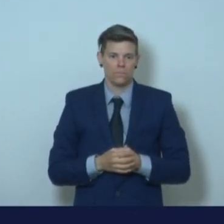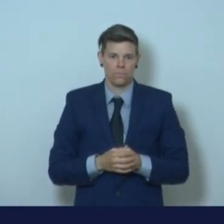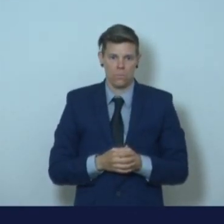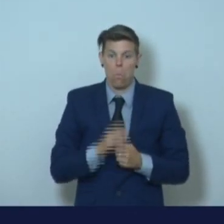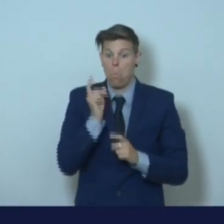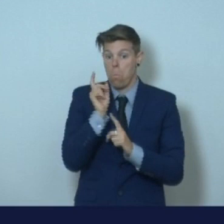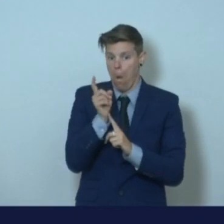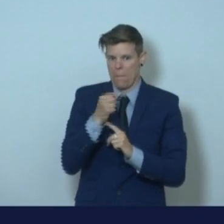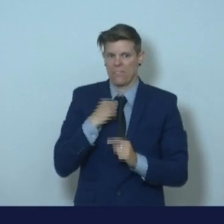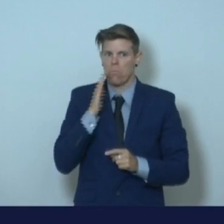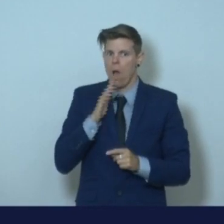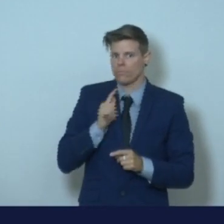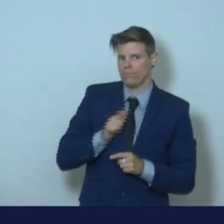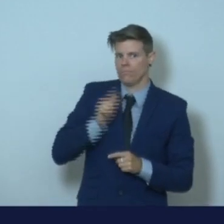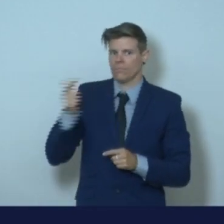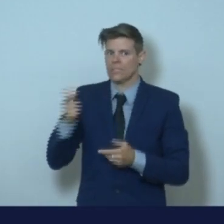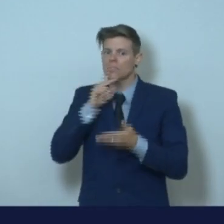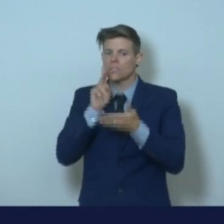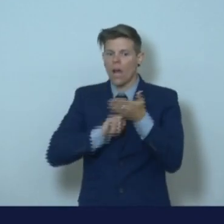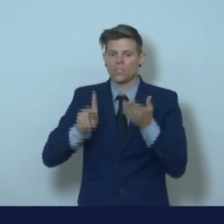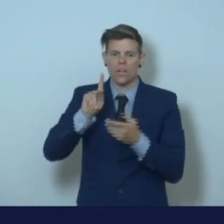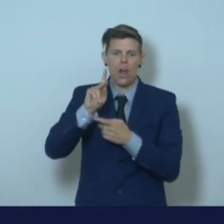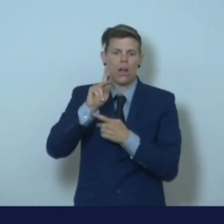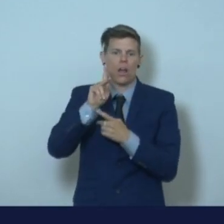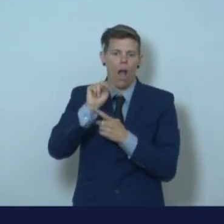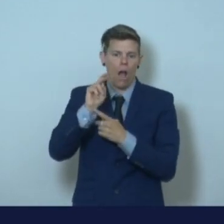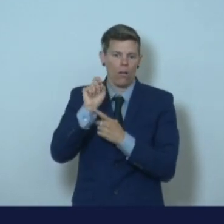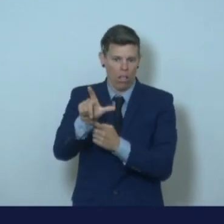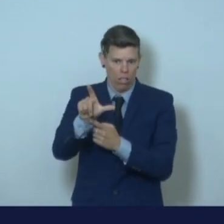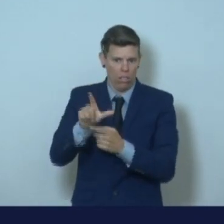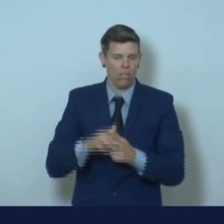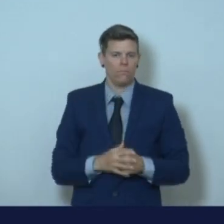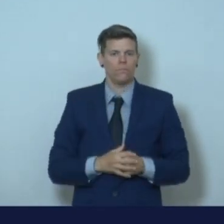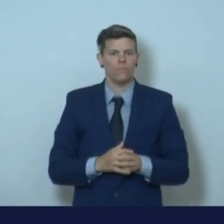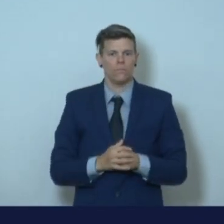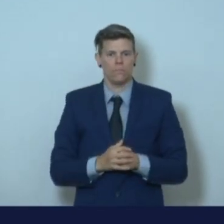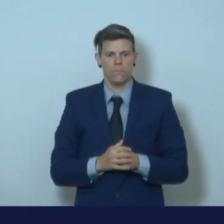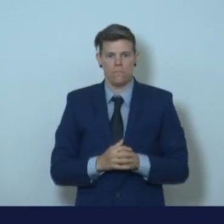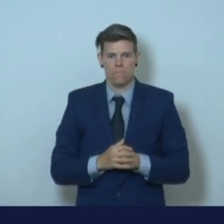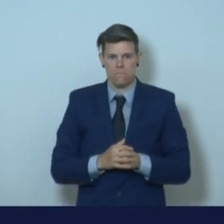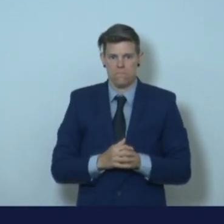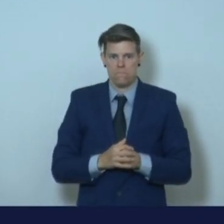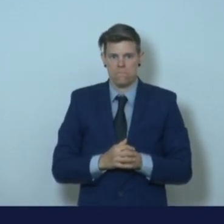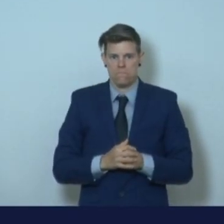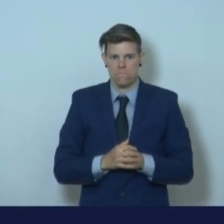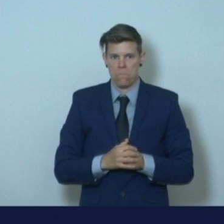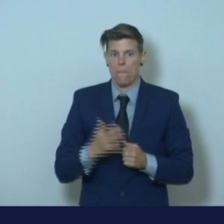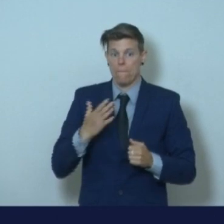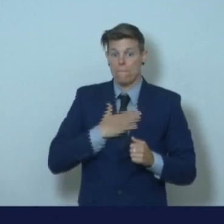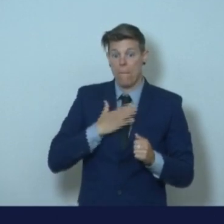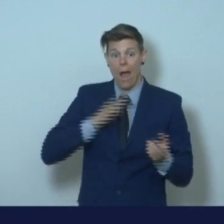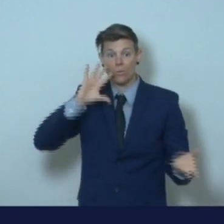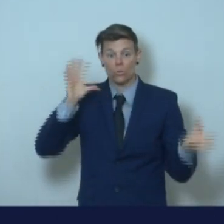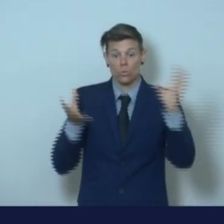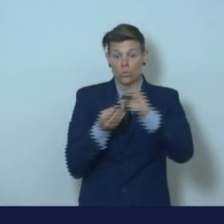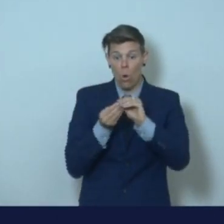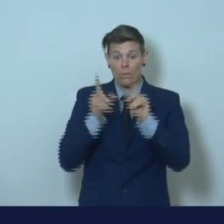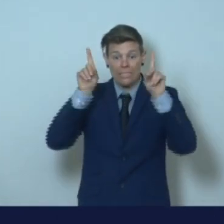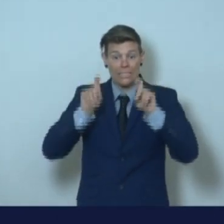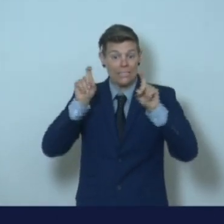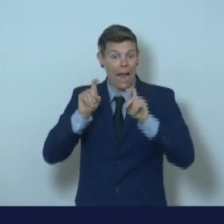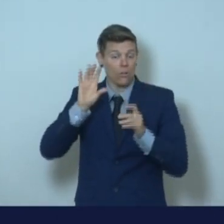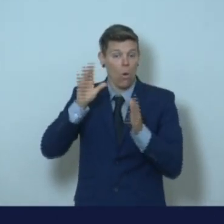from Secretary Kathy Kunkel, but on my slide, it gives you the total tests conducted statewide. It's